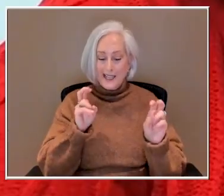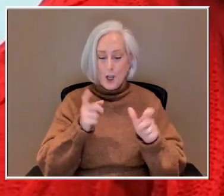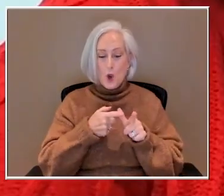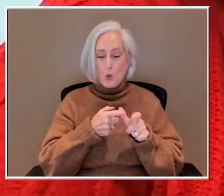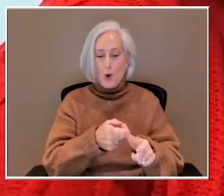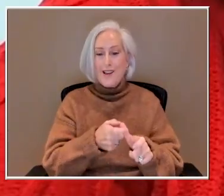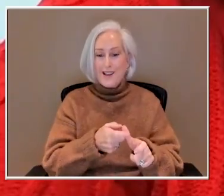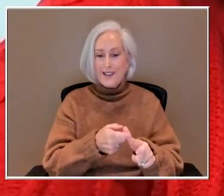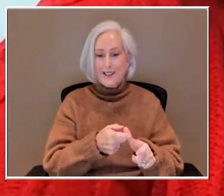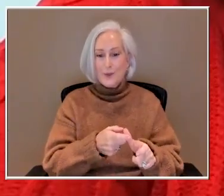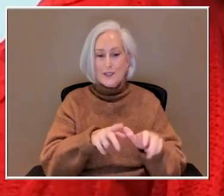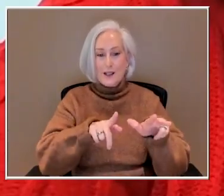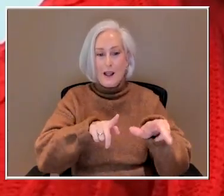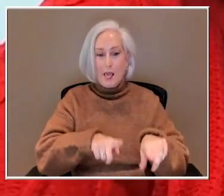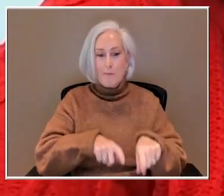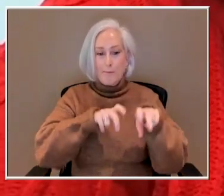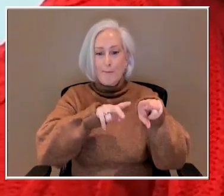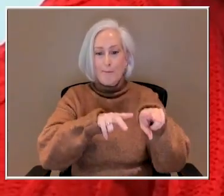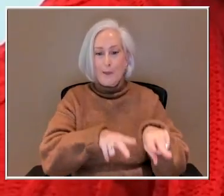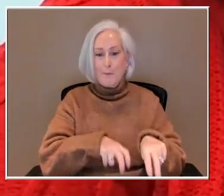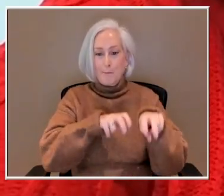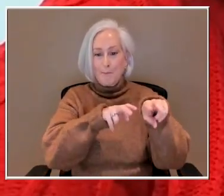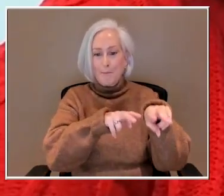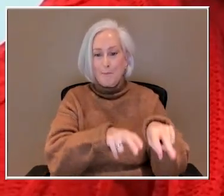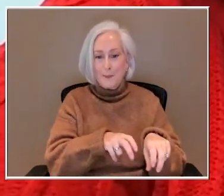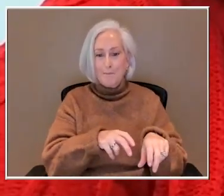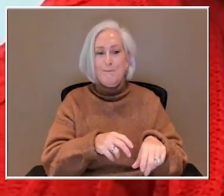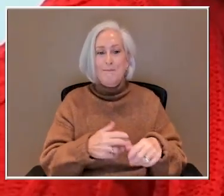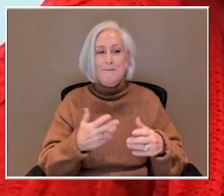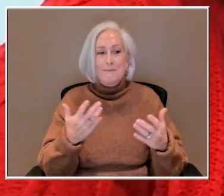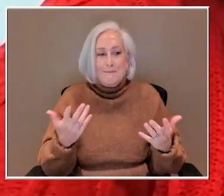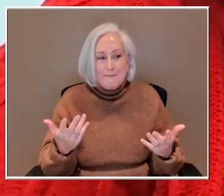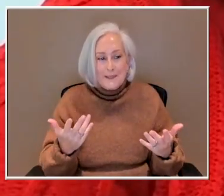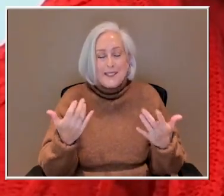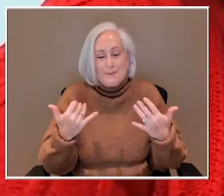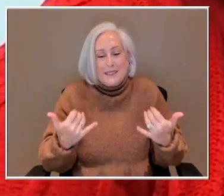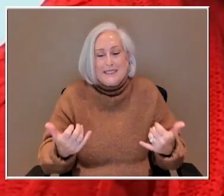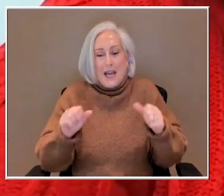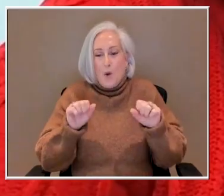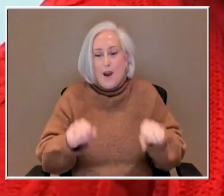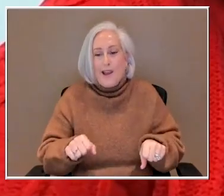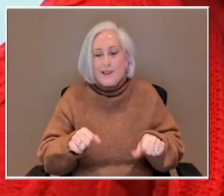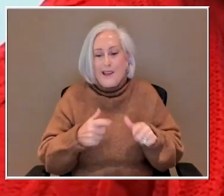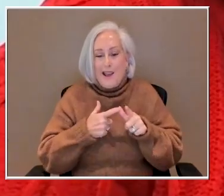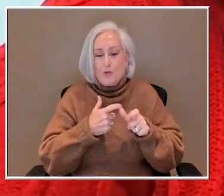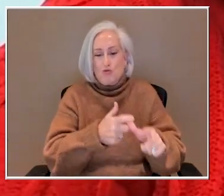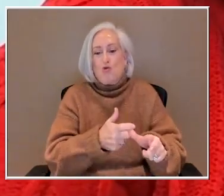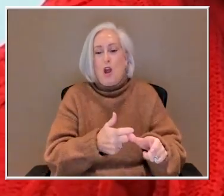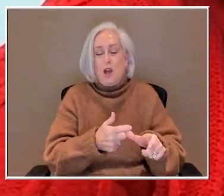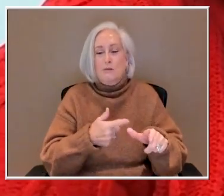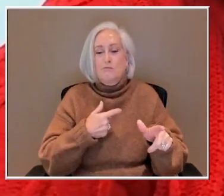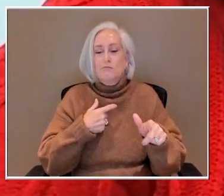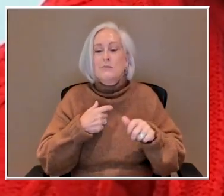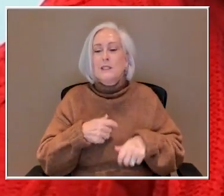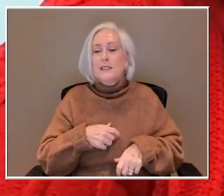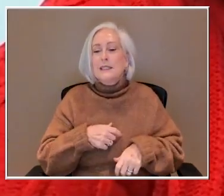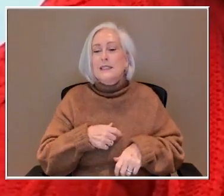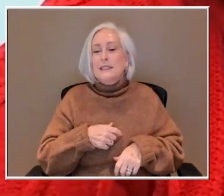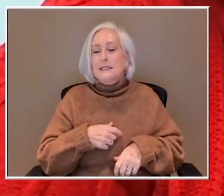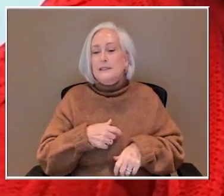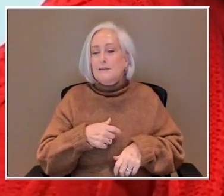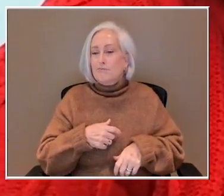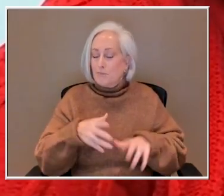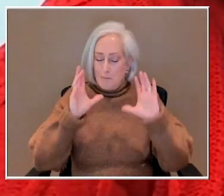a gallop to move, but now I'm able to run. I mean, I play basketball with my friends. I mean, running